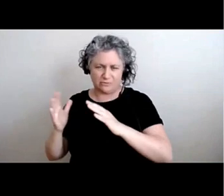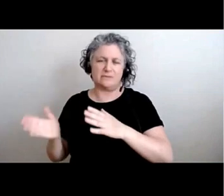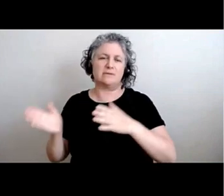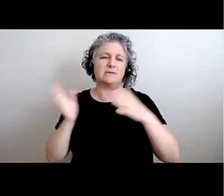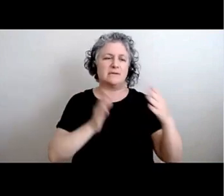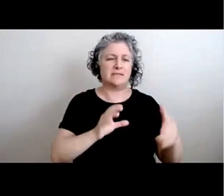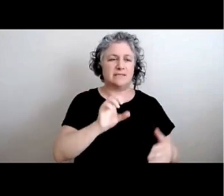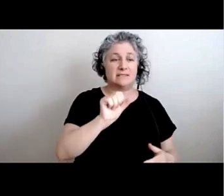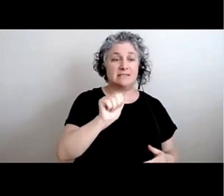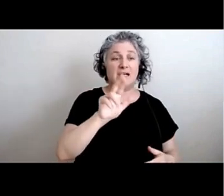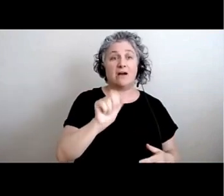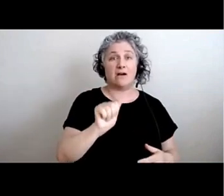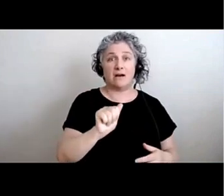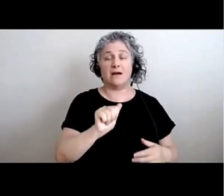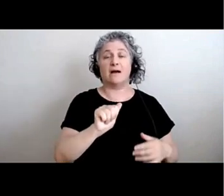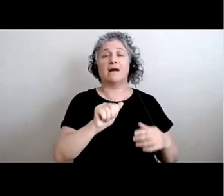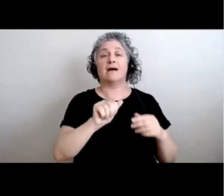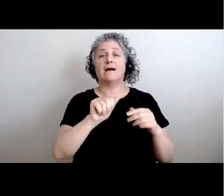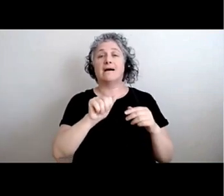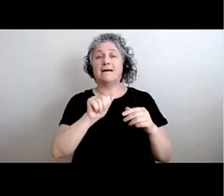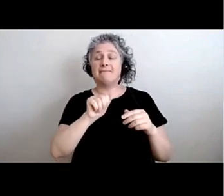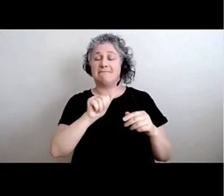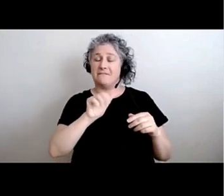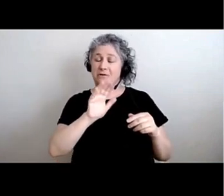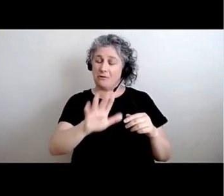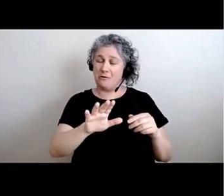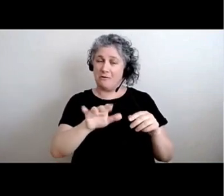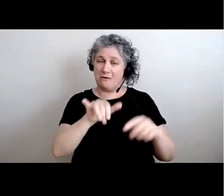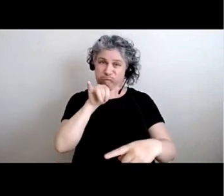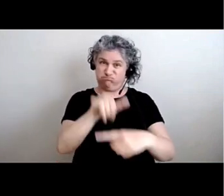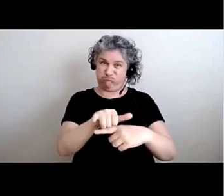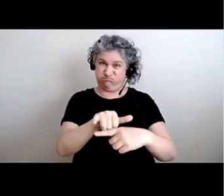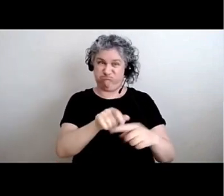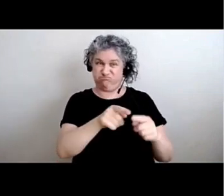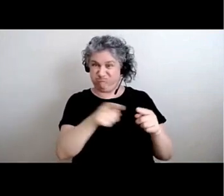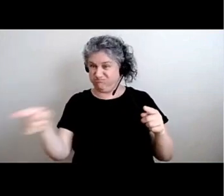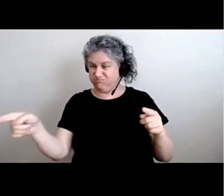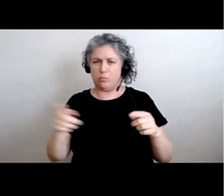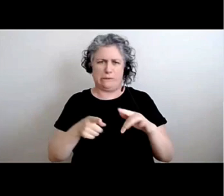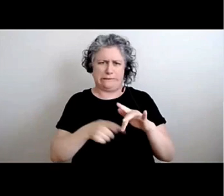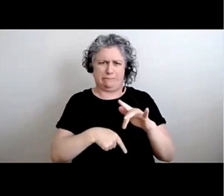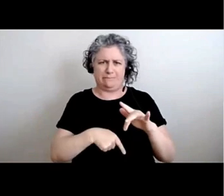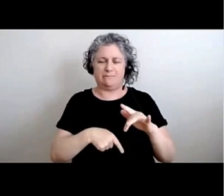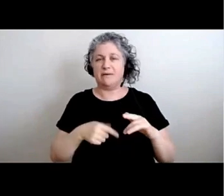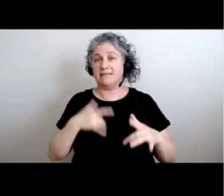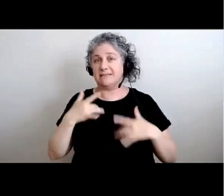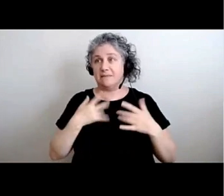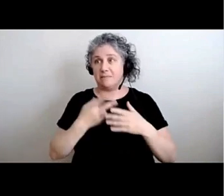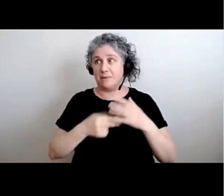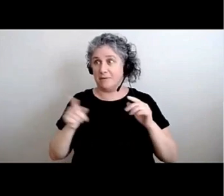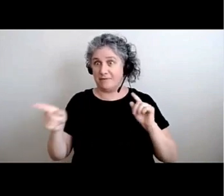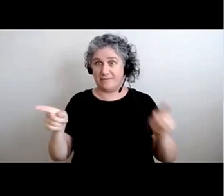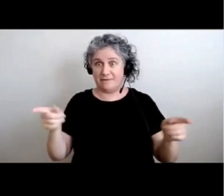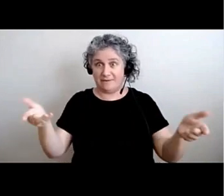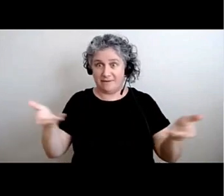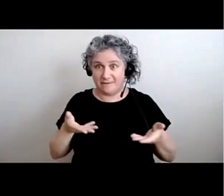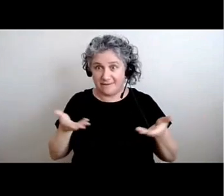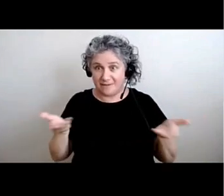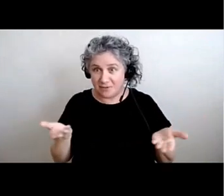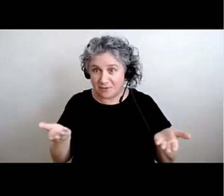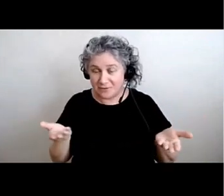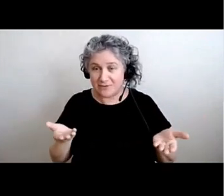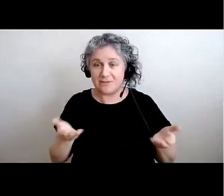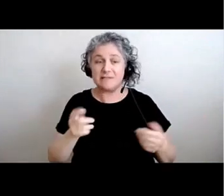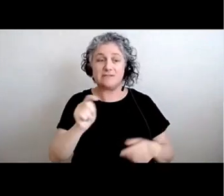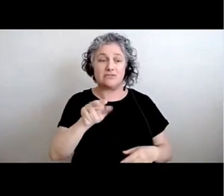the long description because it's a long title that you have, but we are really excited to have both of you here. And also we have